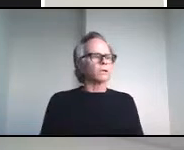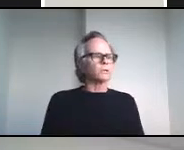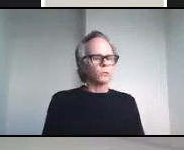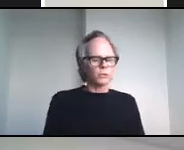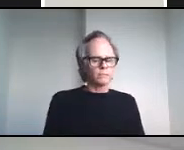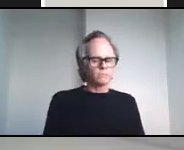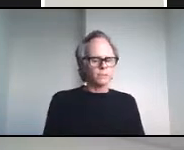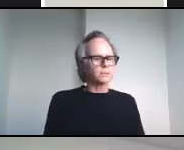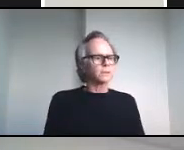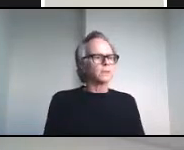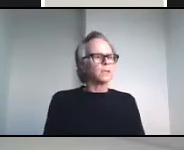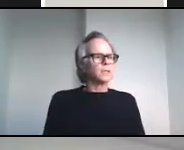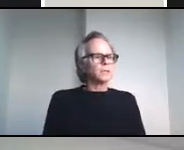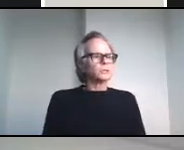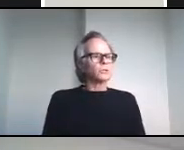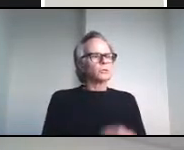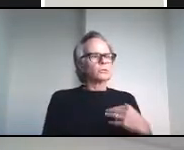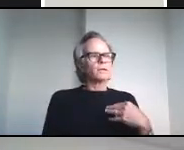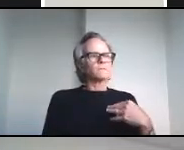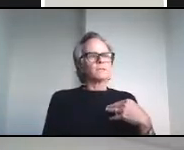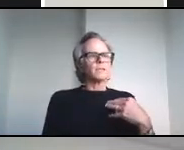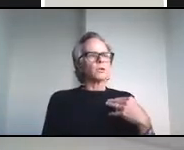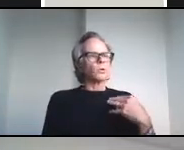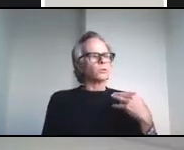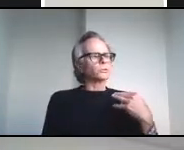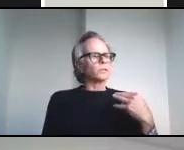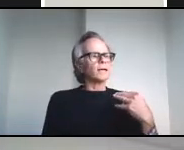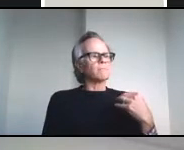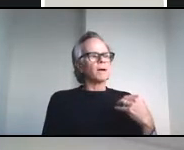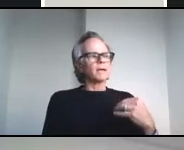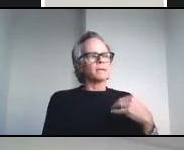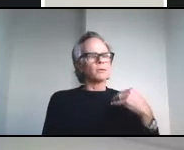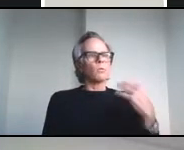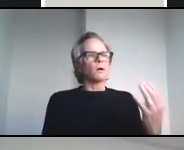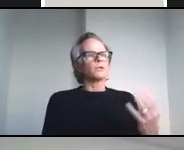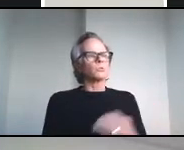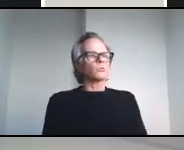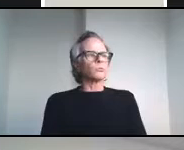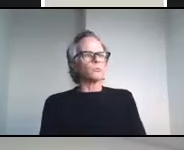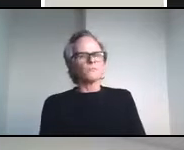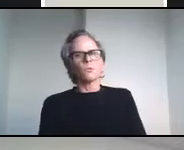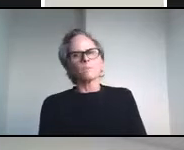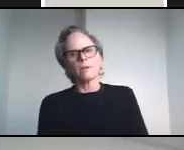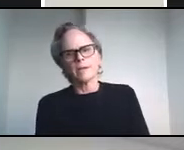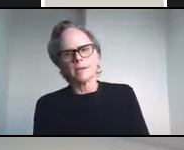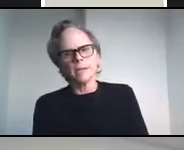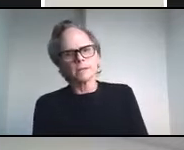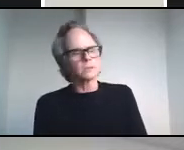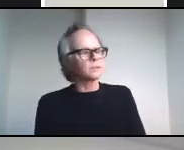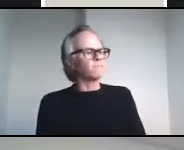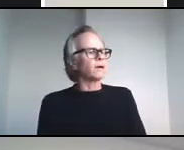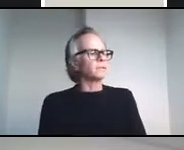serve the auditorium space. So those are kind of some key goals. So with that in mind, I'm going to walk you through the floor